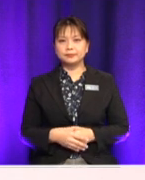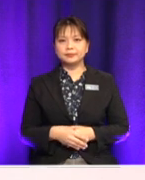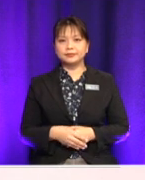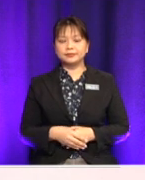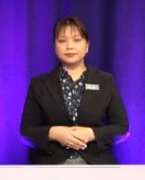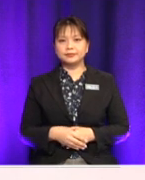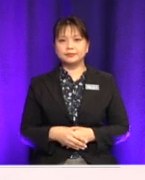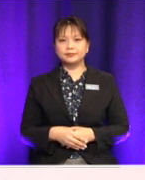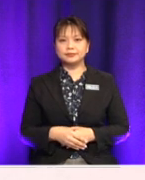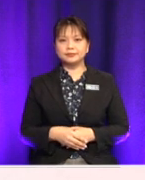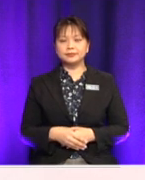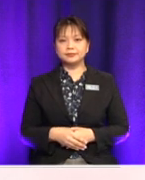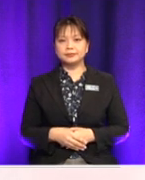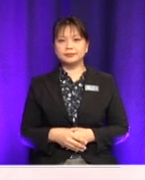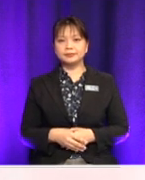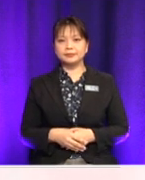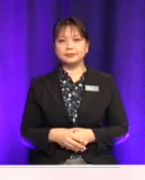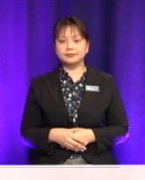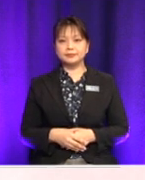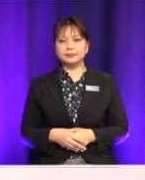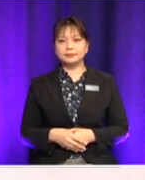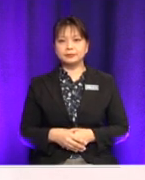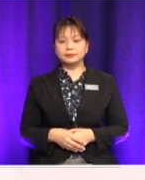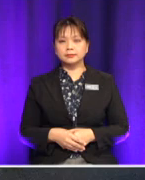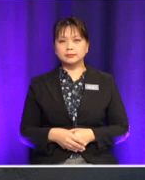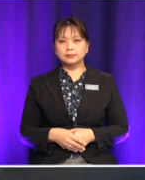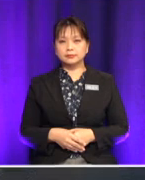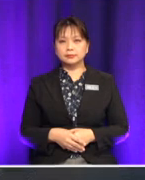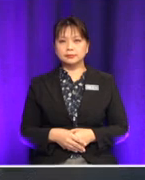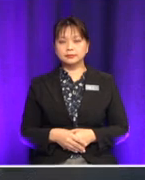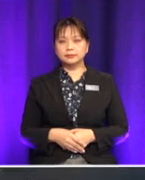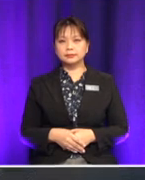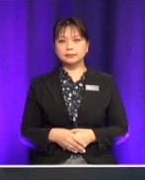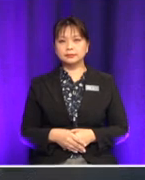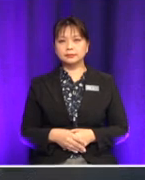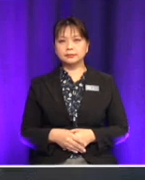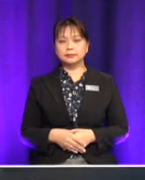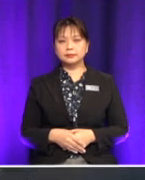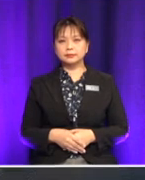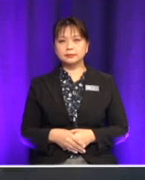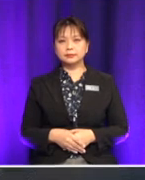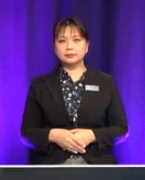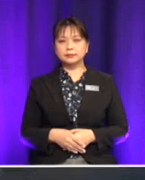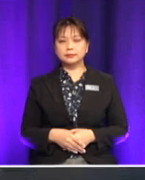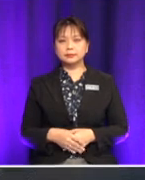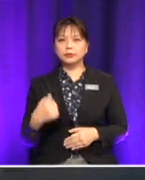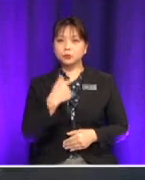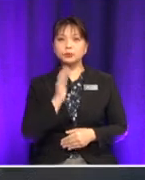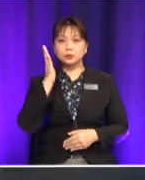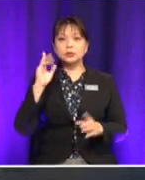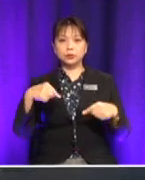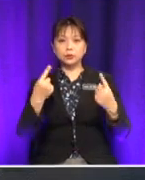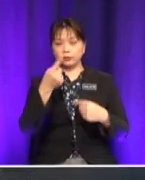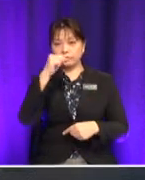All right, I can see why it's important to jot down because it goes through all the questions in just one go. Exactly. All right, pupils, we're going for a short break as usual.